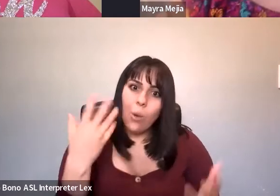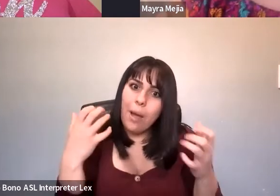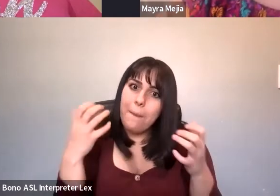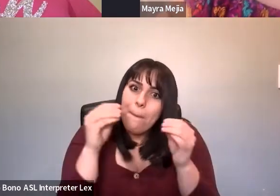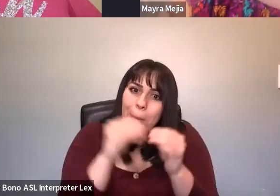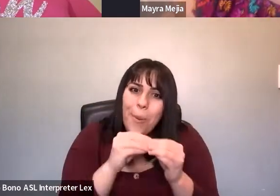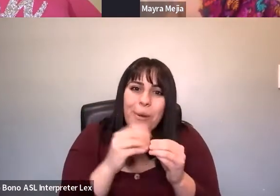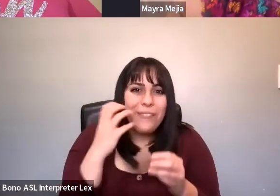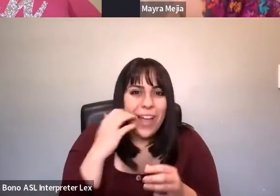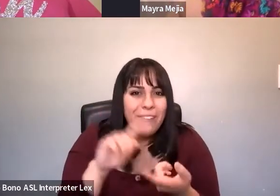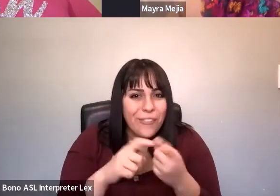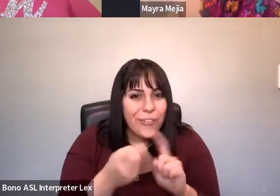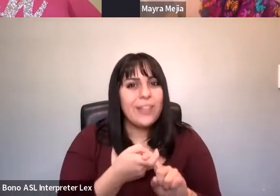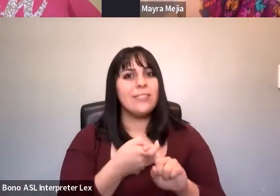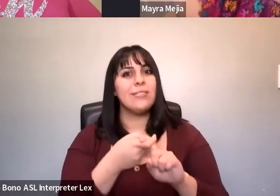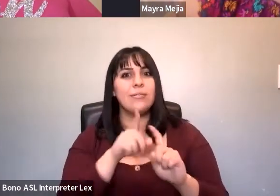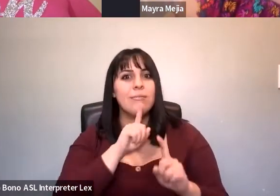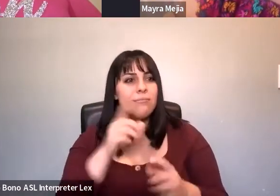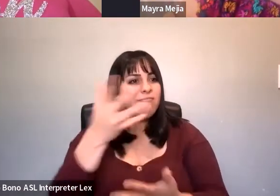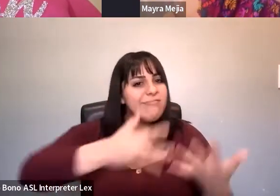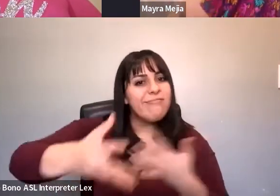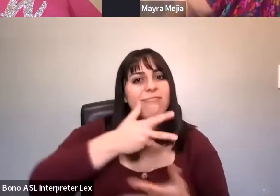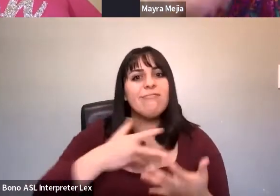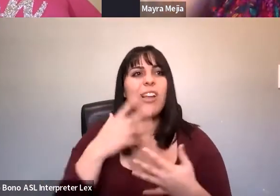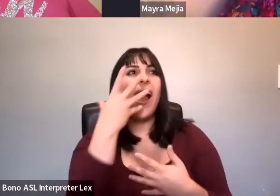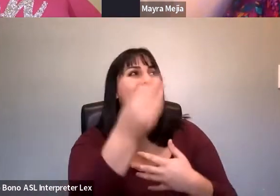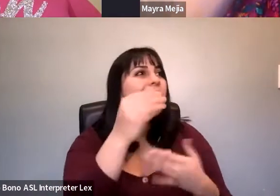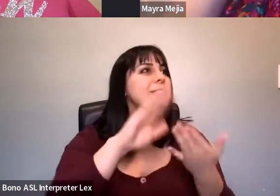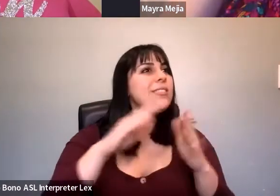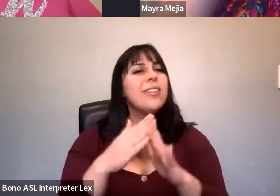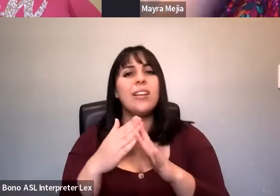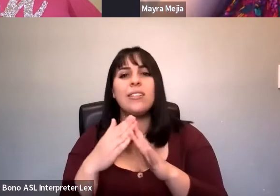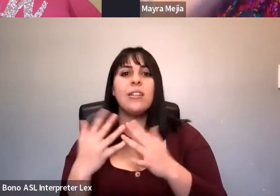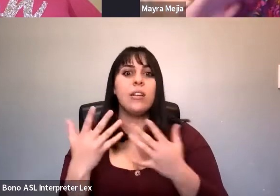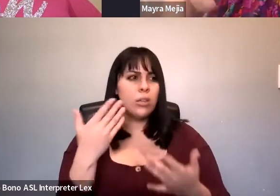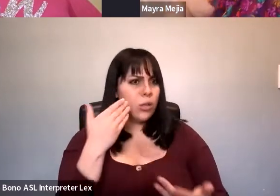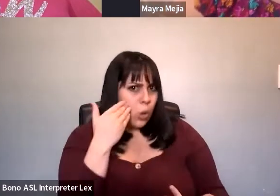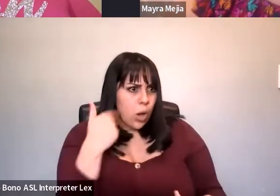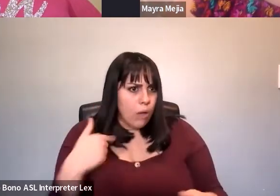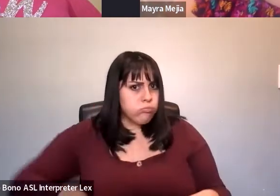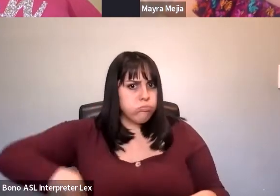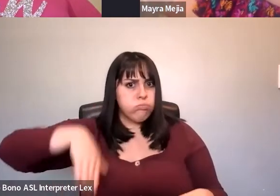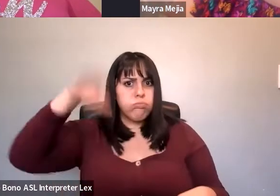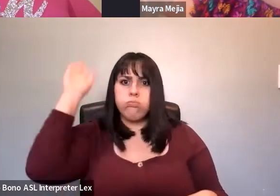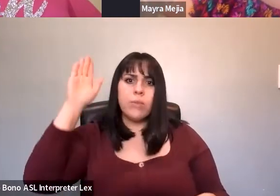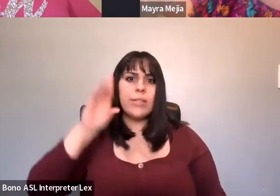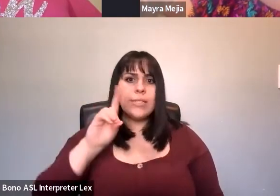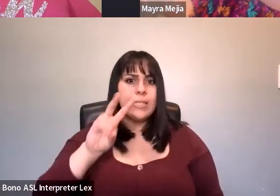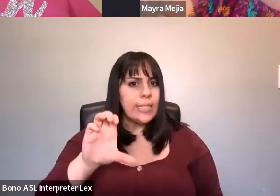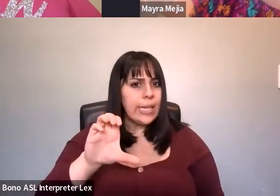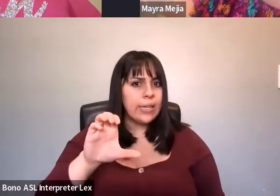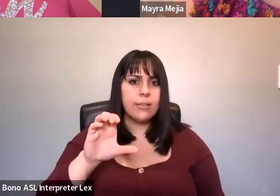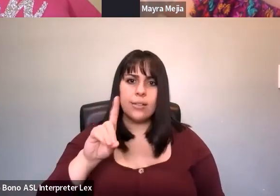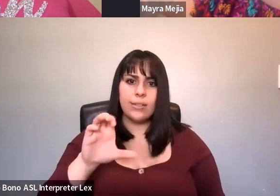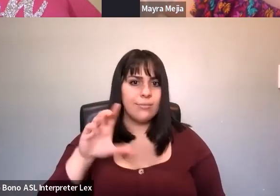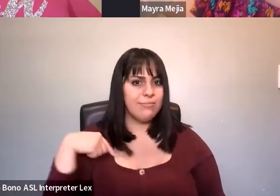hang out with and to like experience like the city with. Like I've lived in DC all my life and like I'm pretty comfortable here,